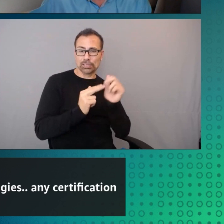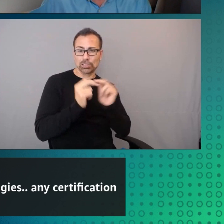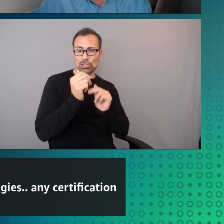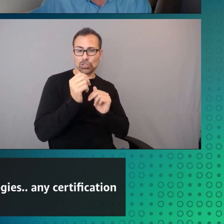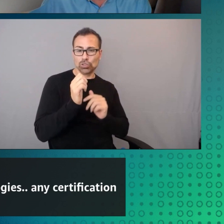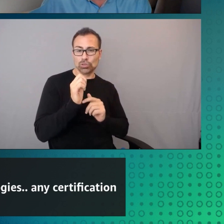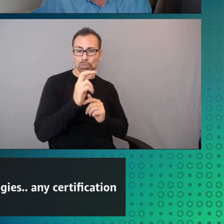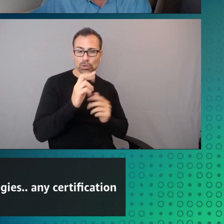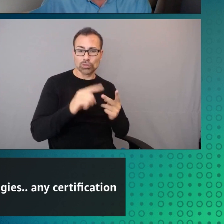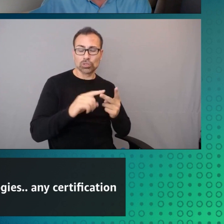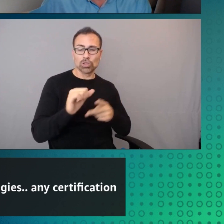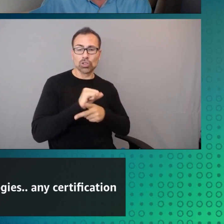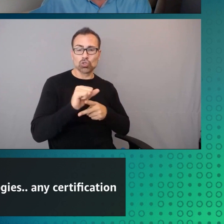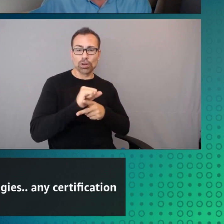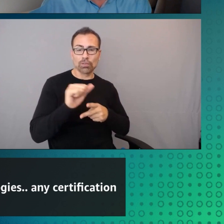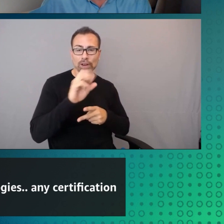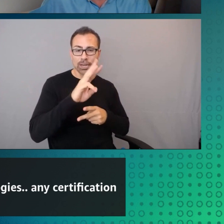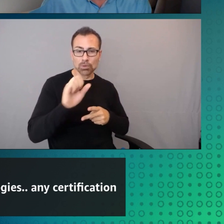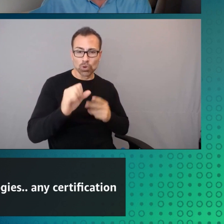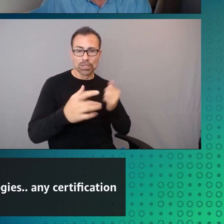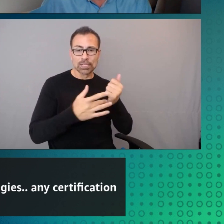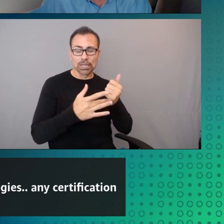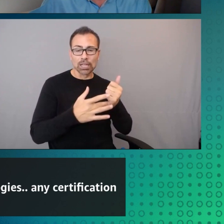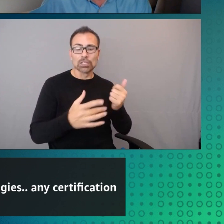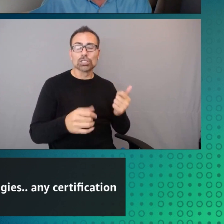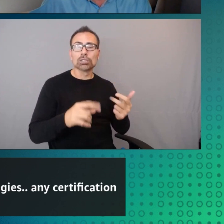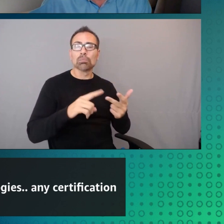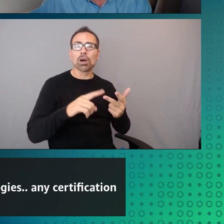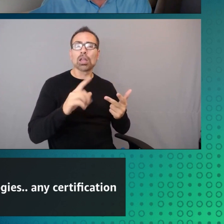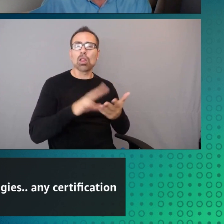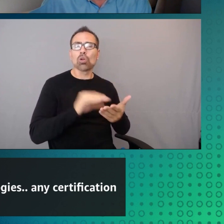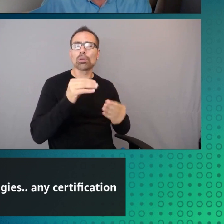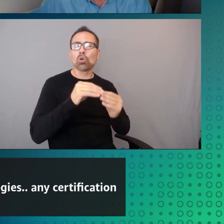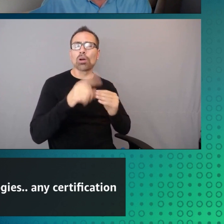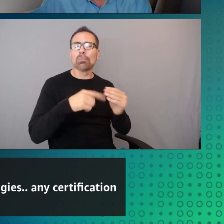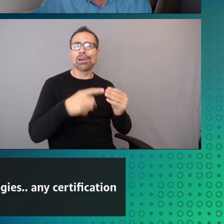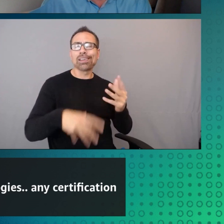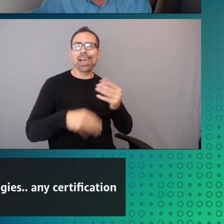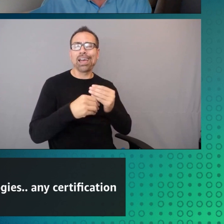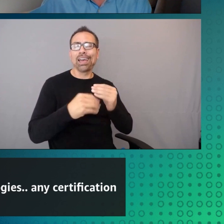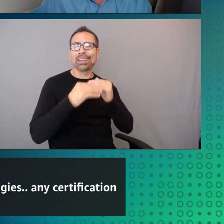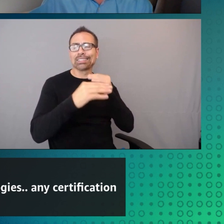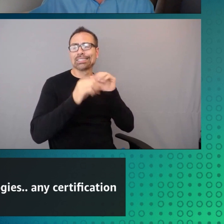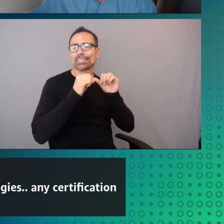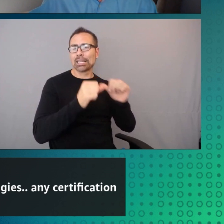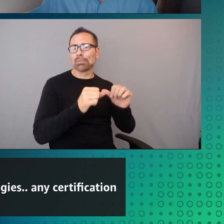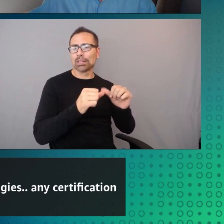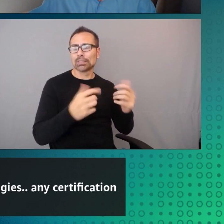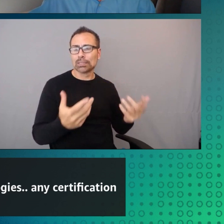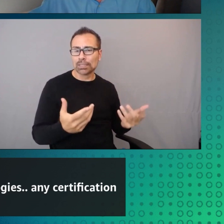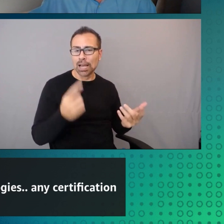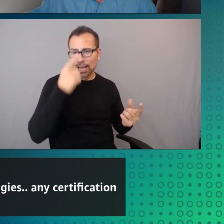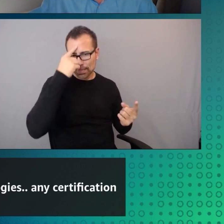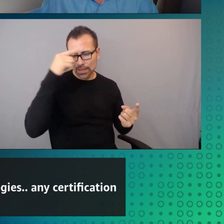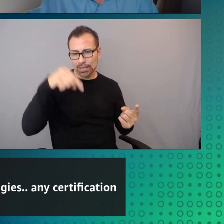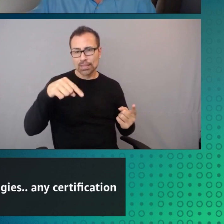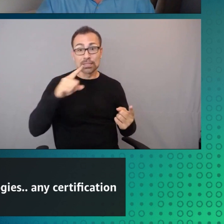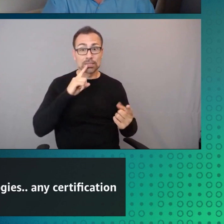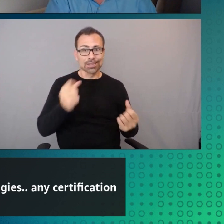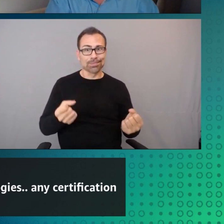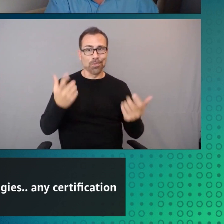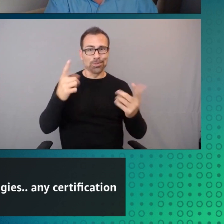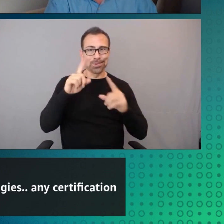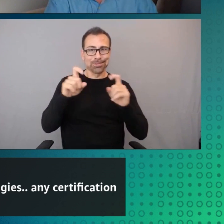AWS technologies. What about learning more about bringing sustainability in? And I think this addresses multiple questions